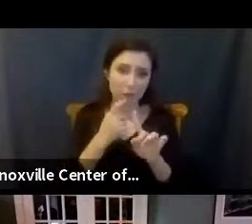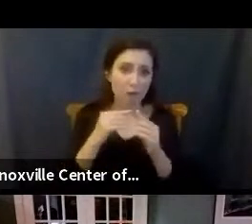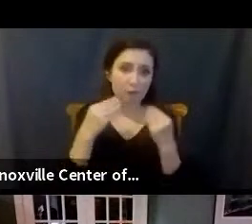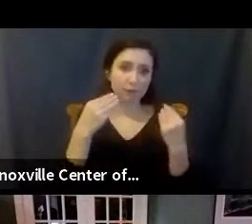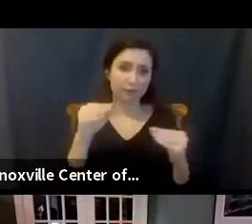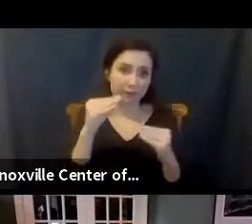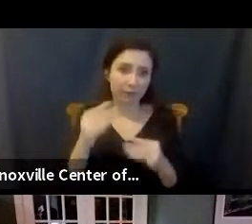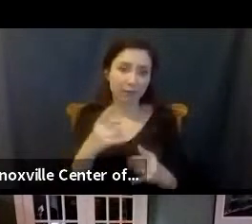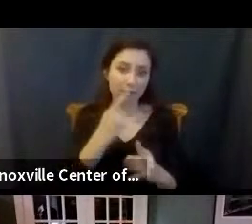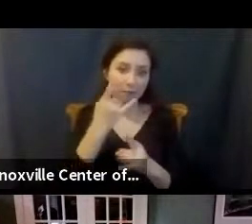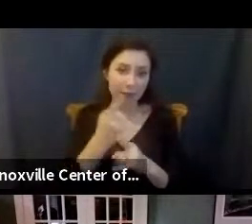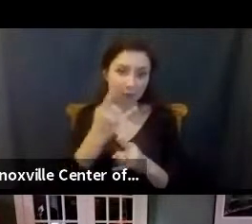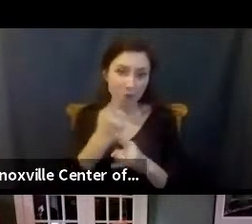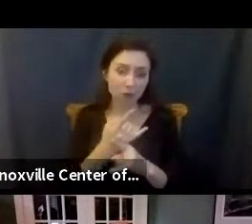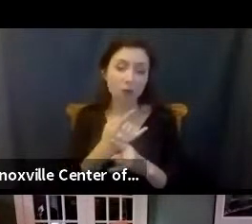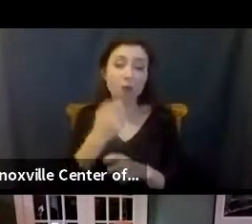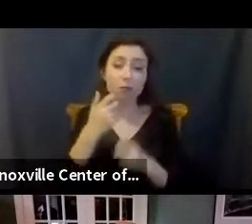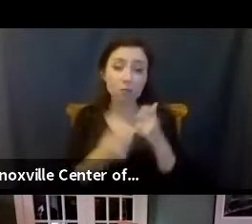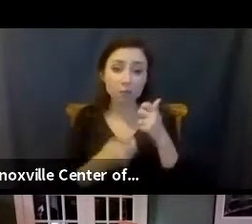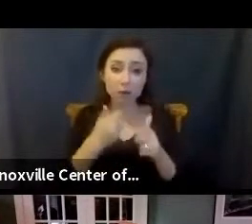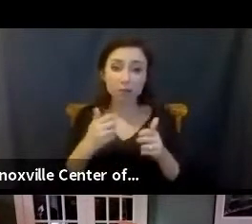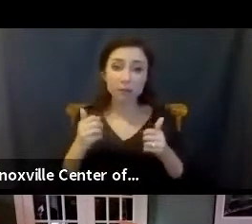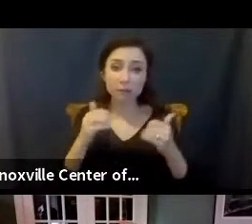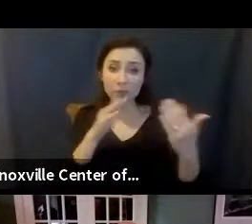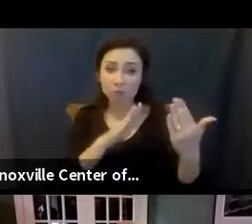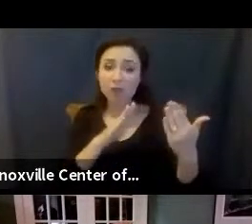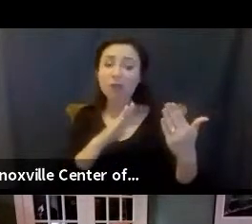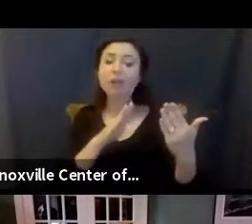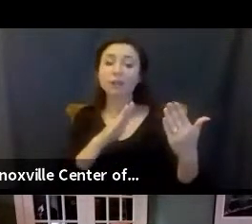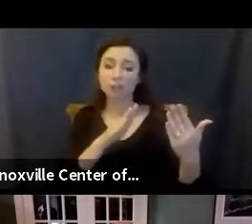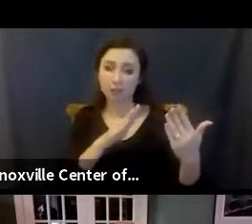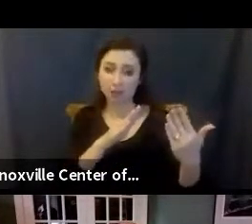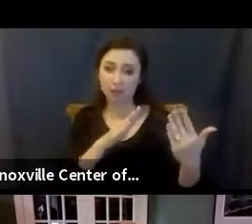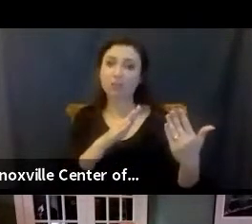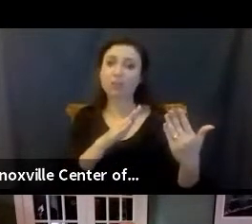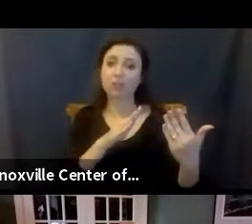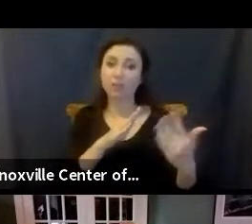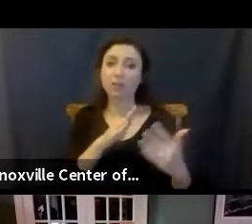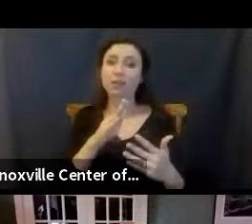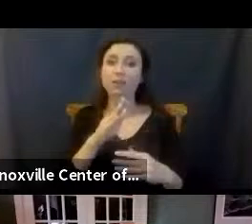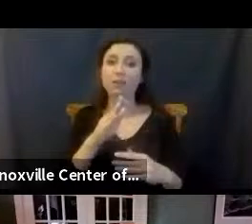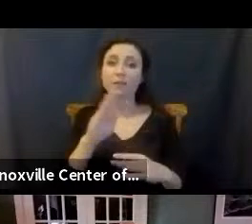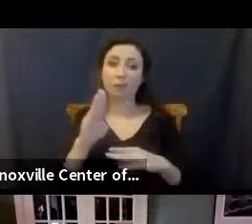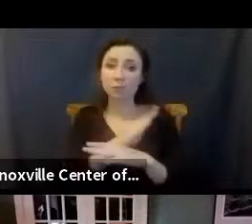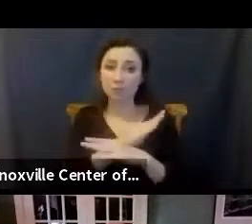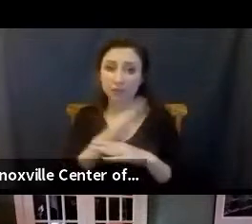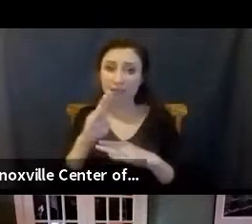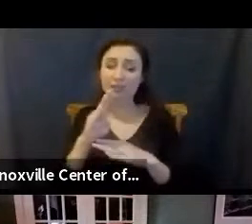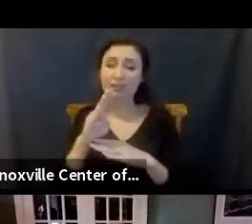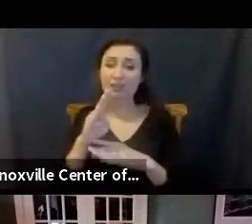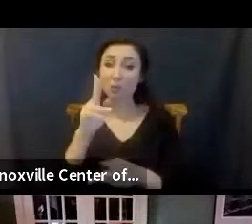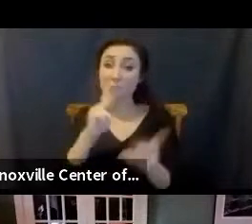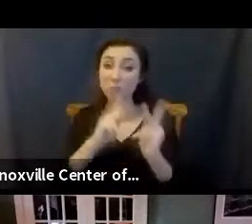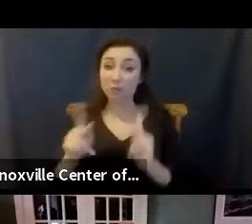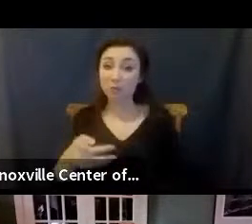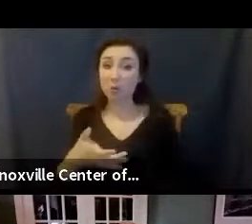you faced was that there were establishments that were at which people